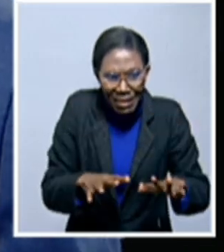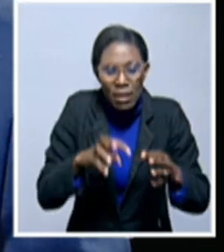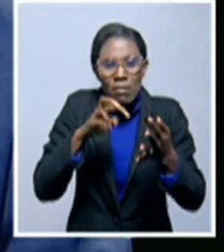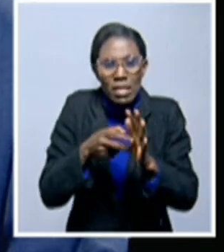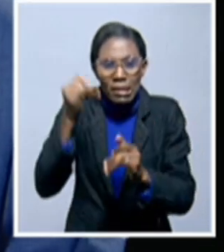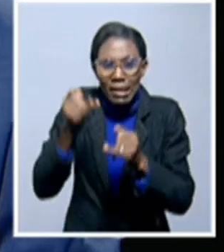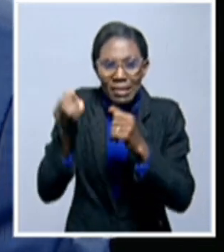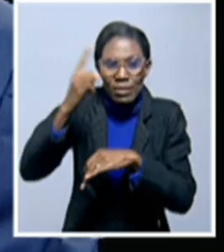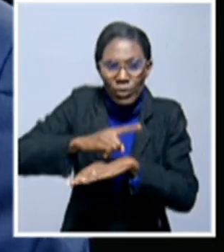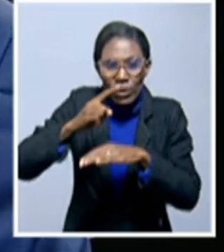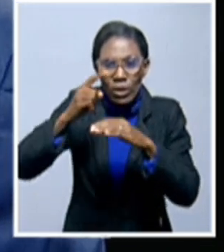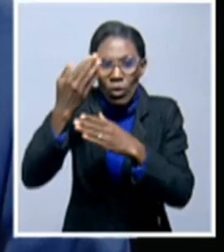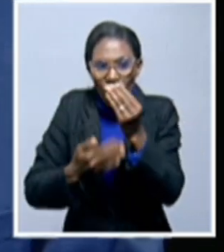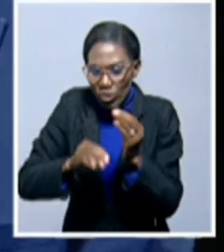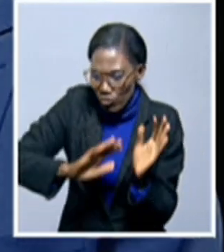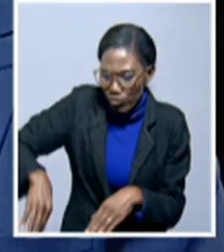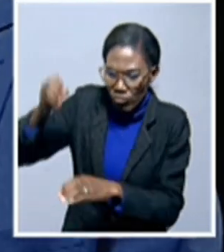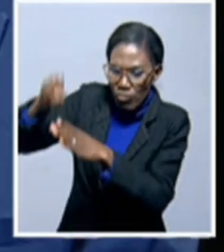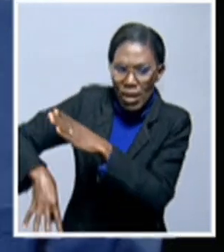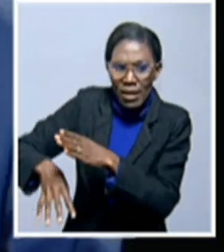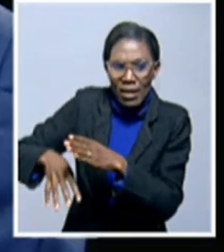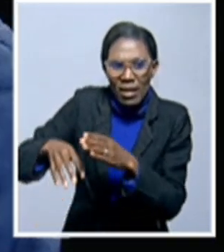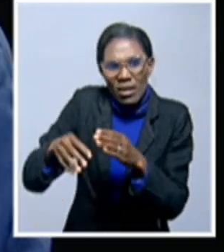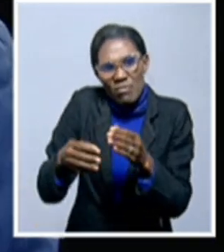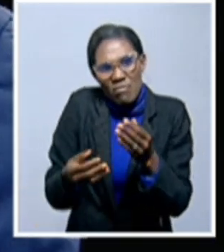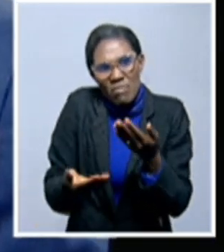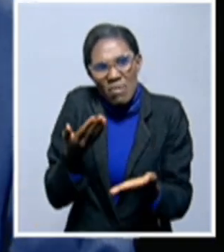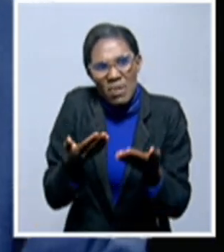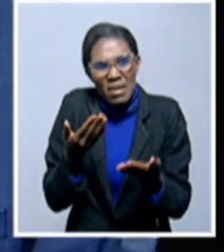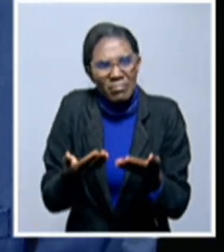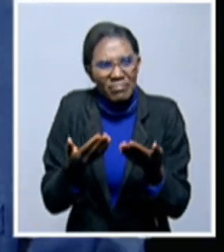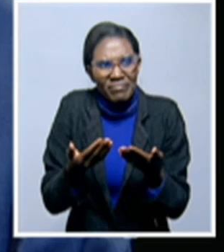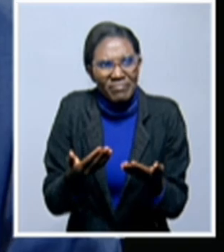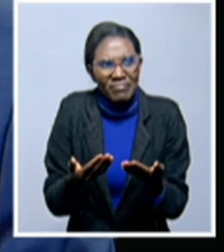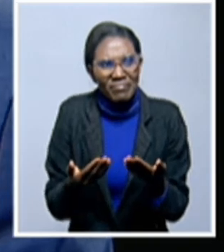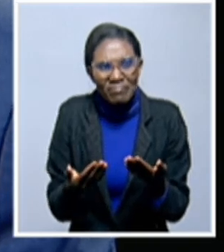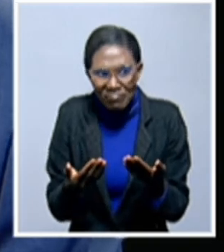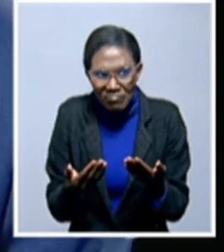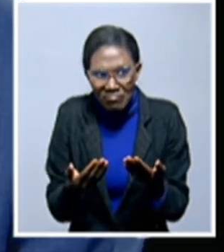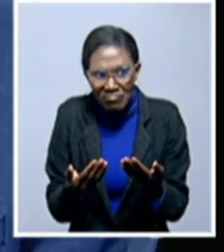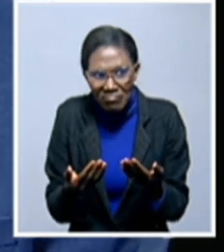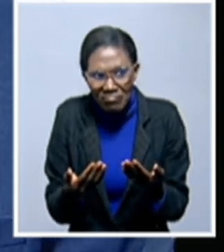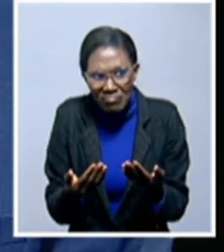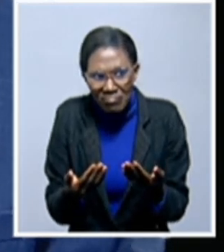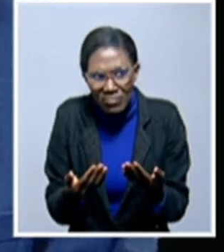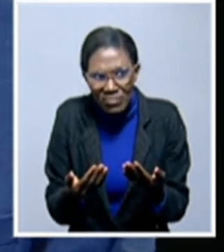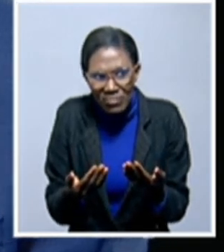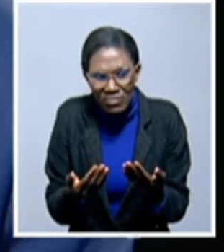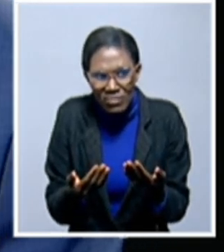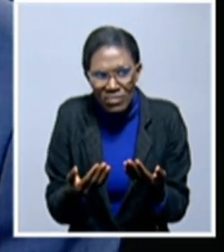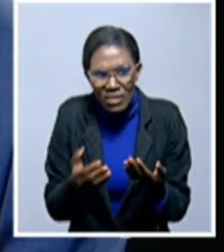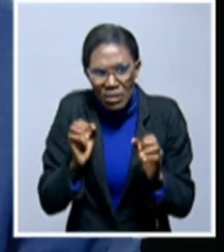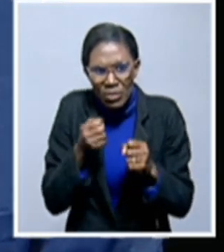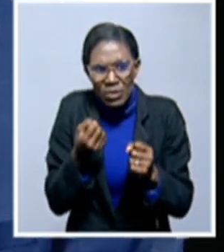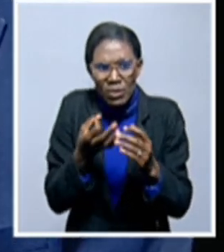the possibility of being reintroduced again in the next session. So basically, for the layman, on the street